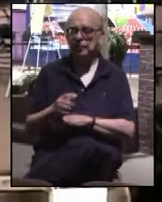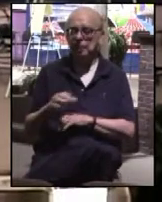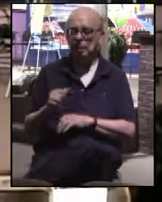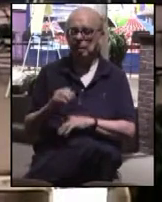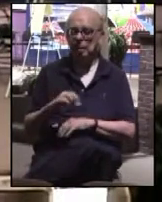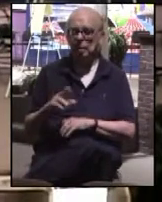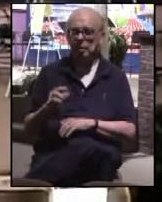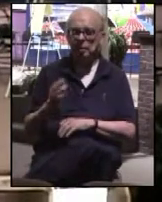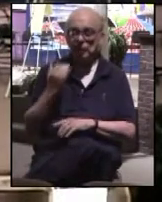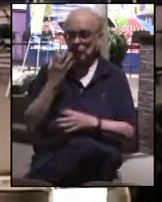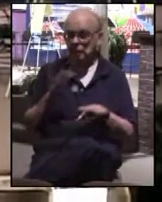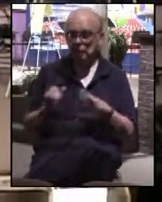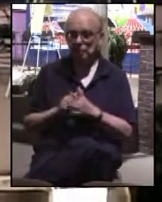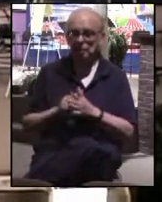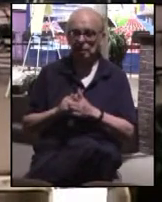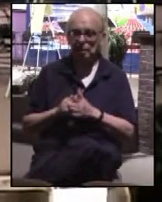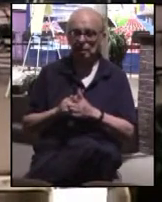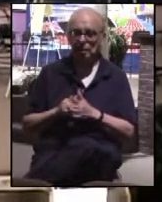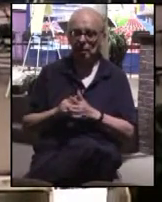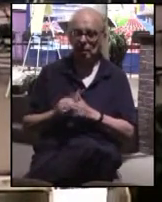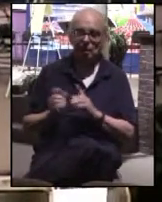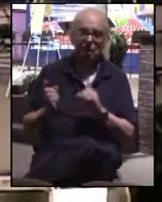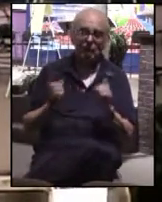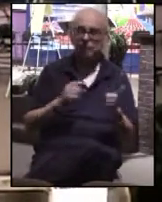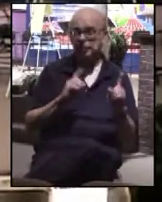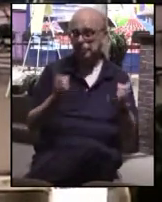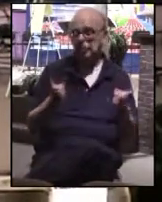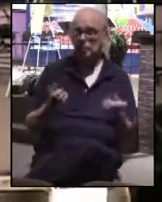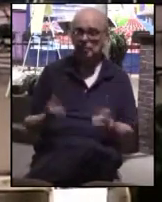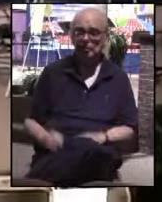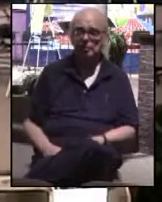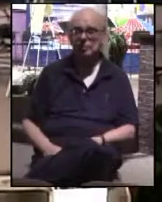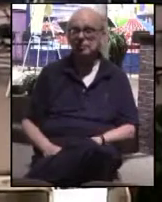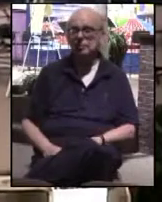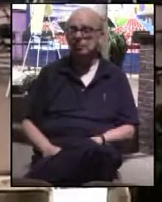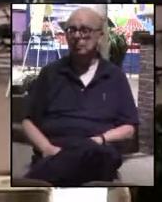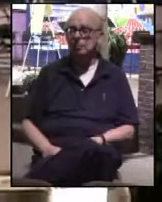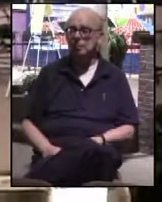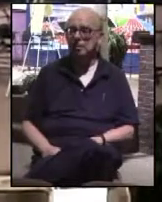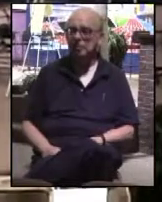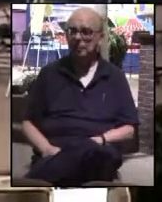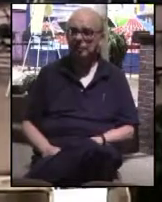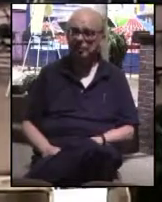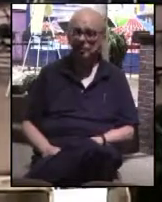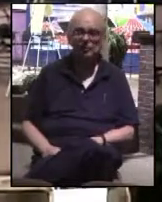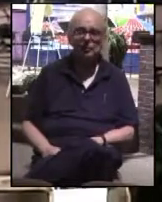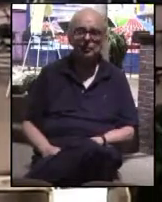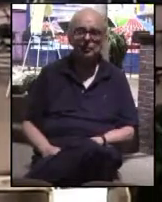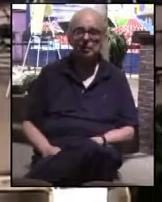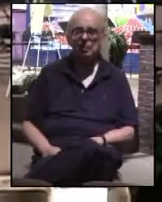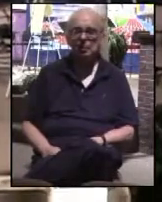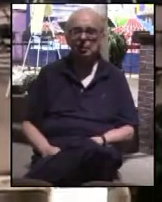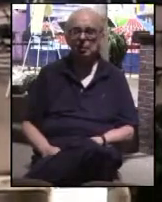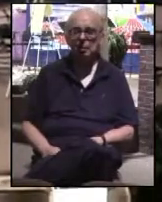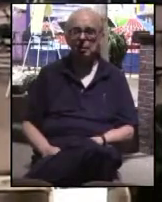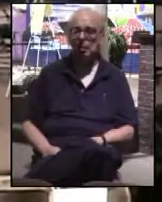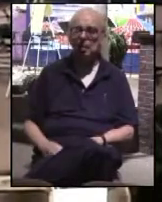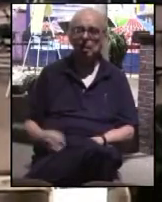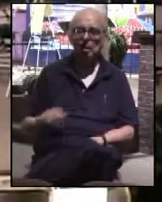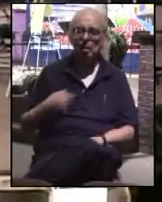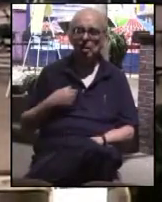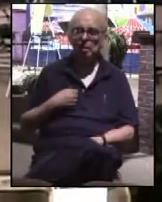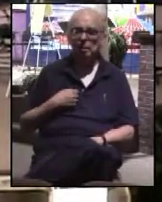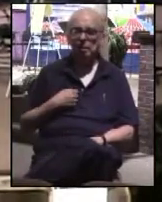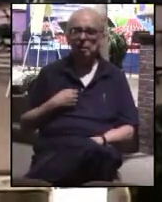self-checkout i would just do a scan and go and so it's hire